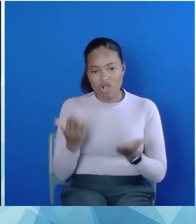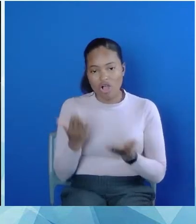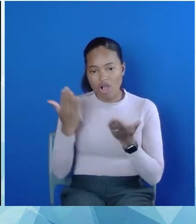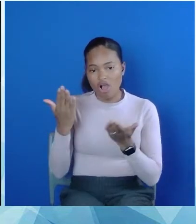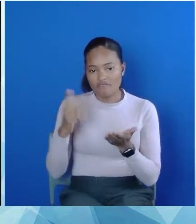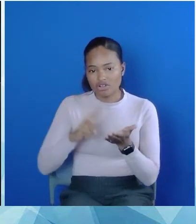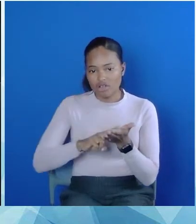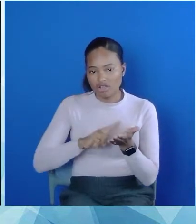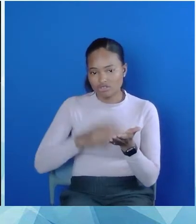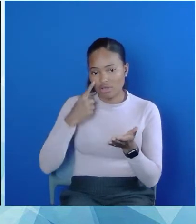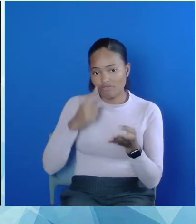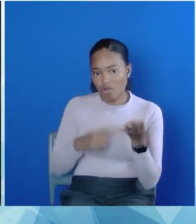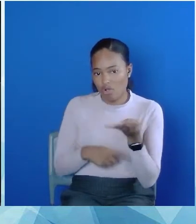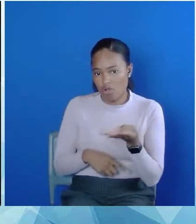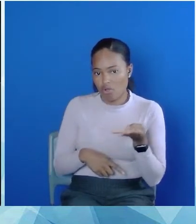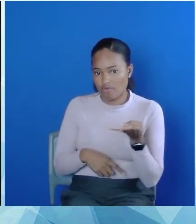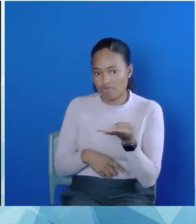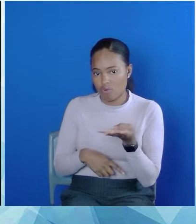them.